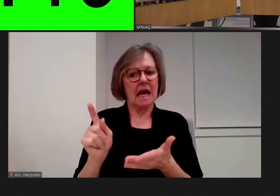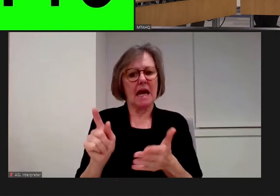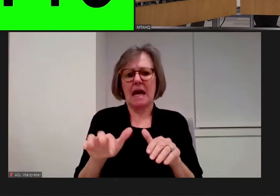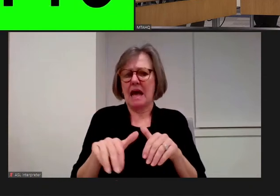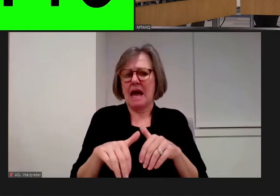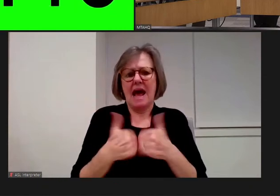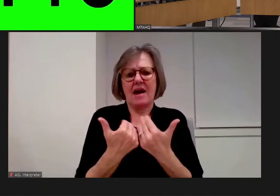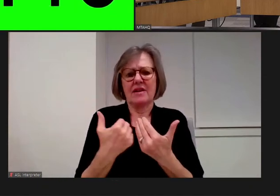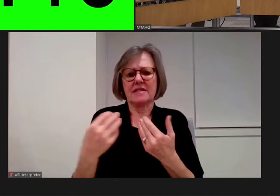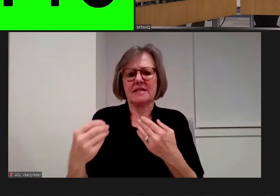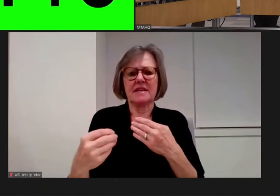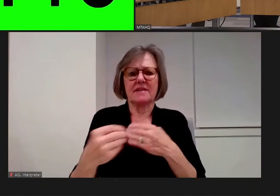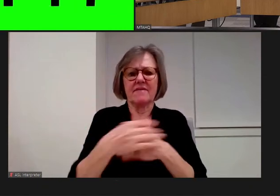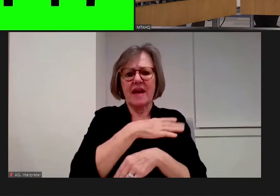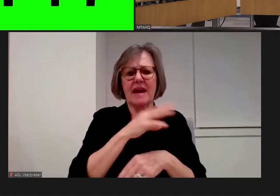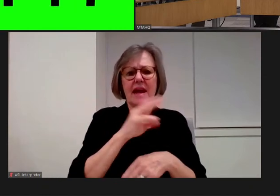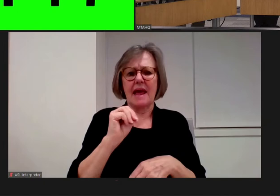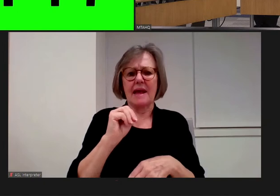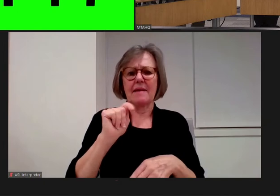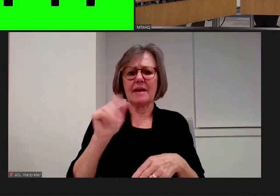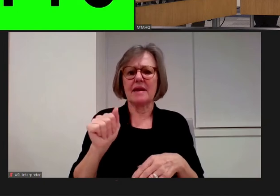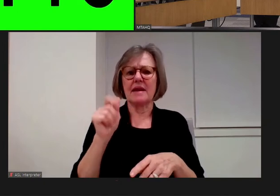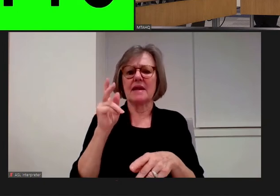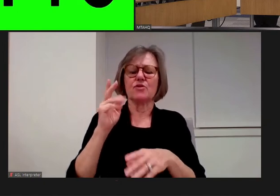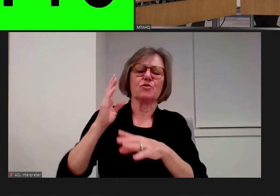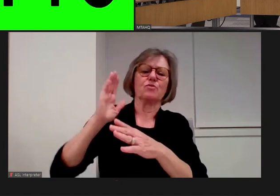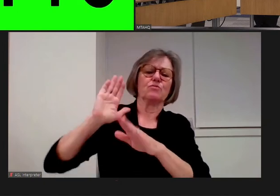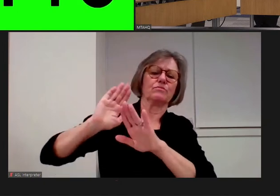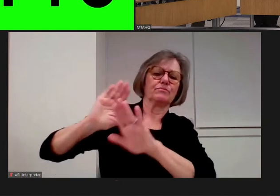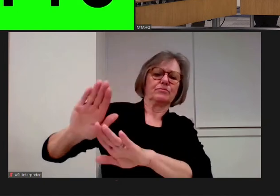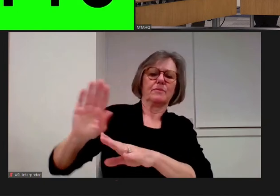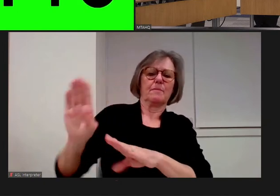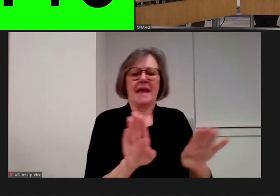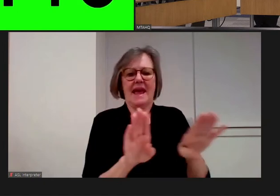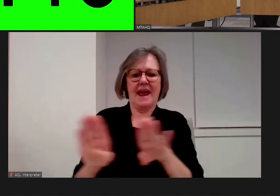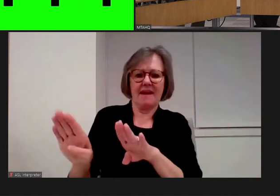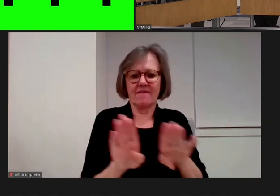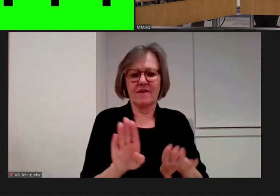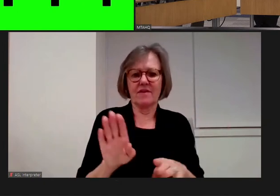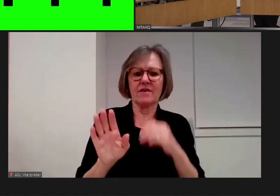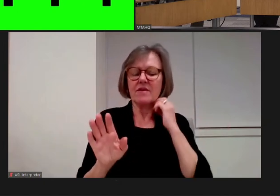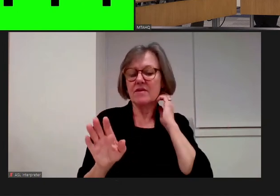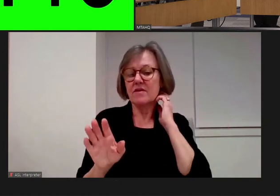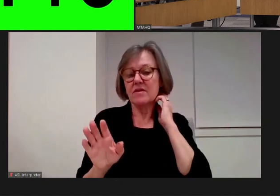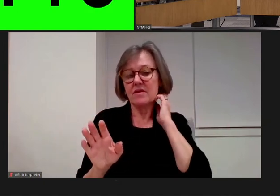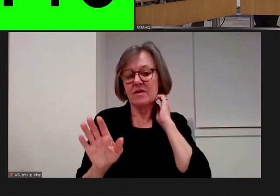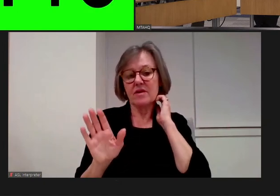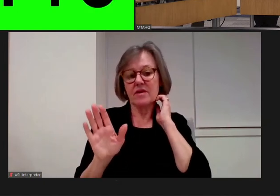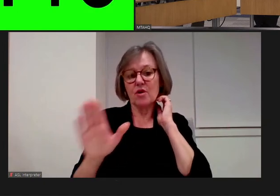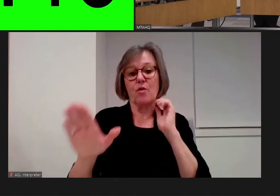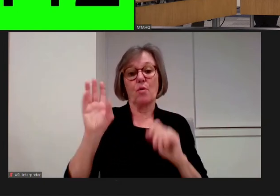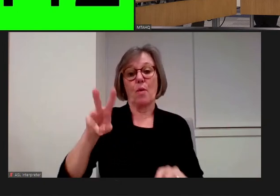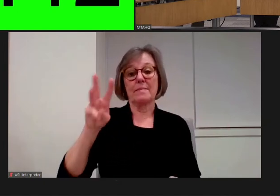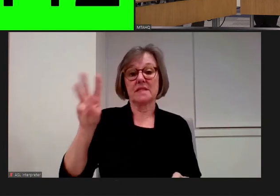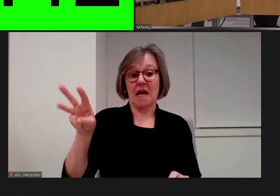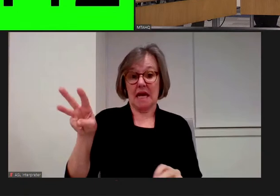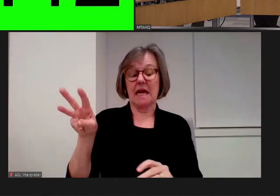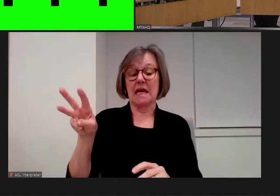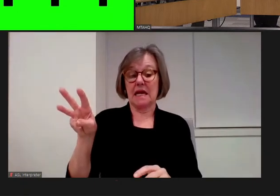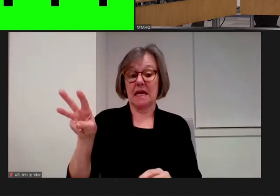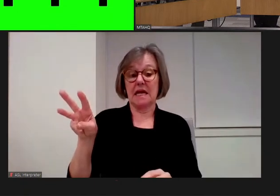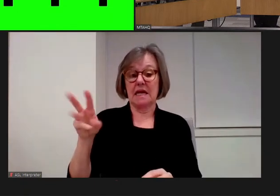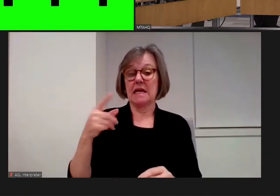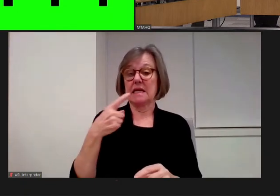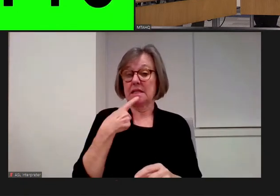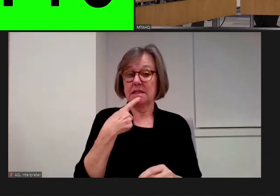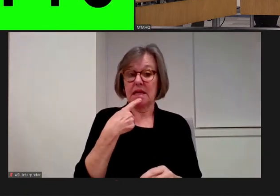this affect the MTA's ability to keep this behavior at bay? Because your own procedures on your own website literally tell